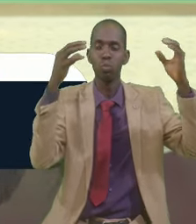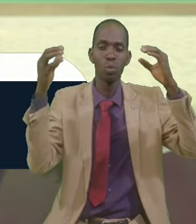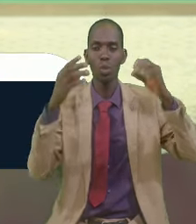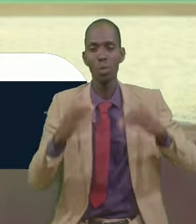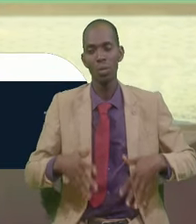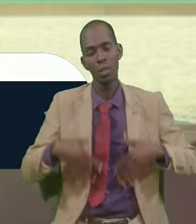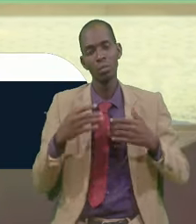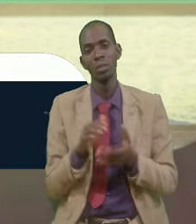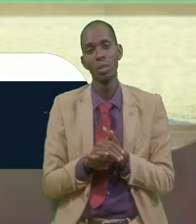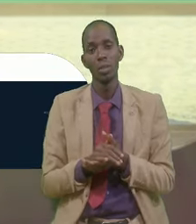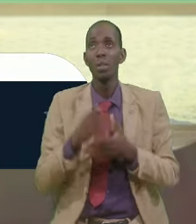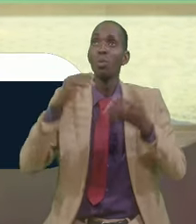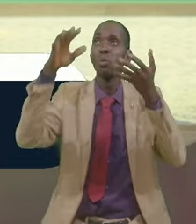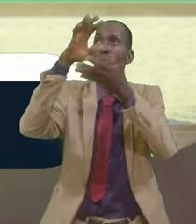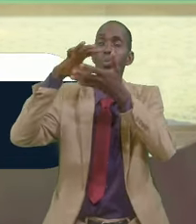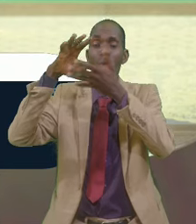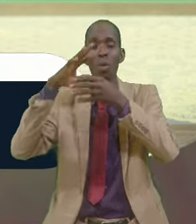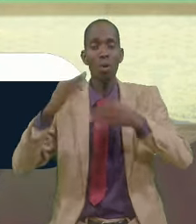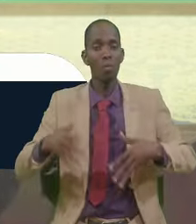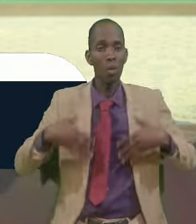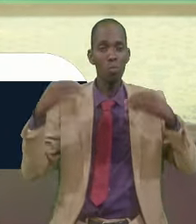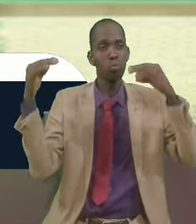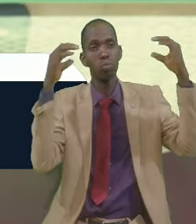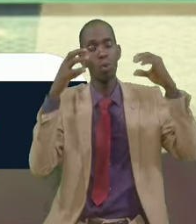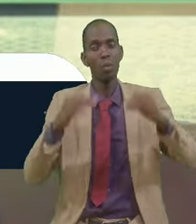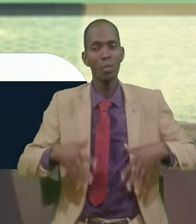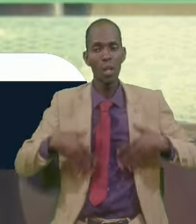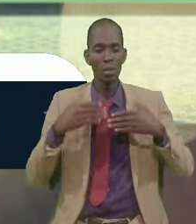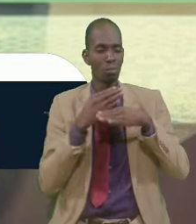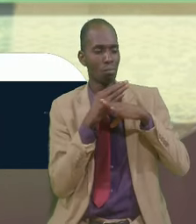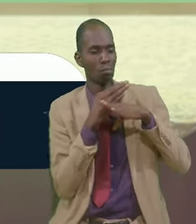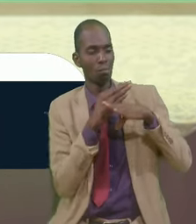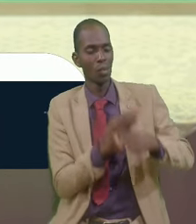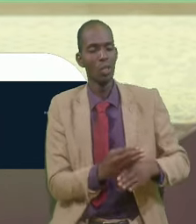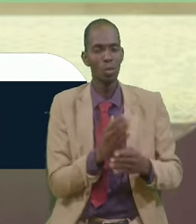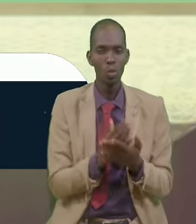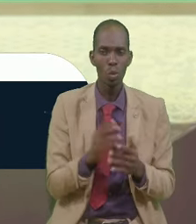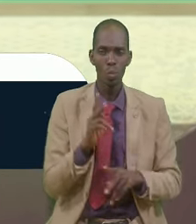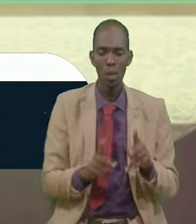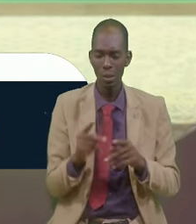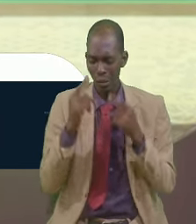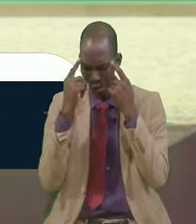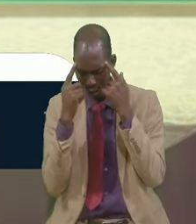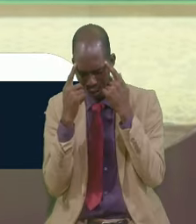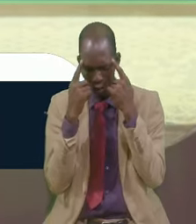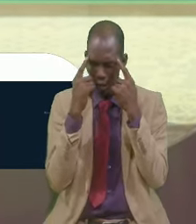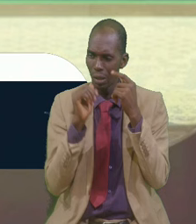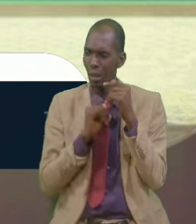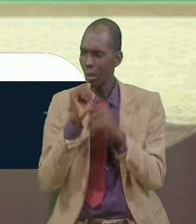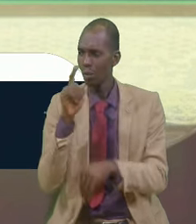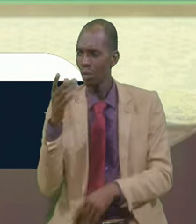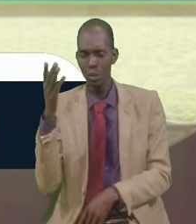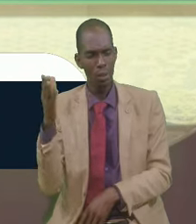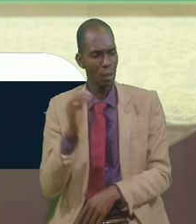some people, and they cannot, you know, they're galloping and they're running and they're saying, I'm going there, I'm getting